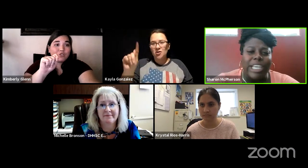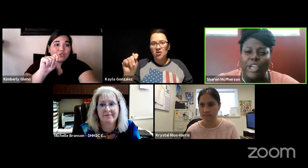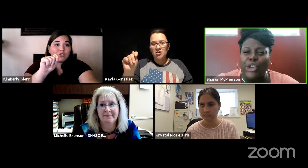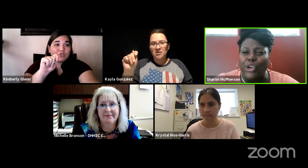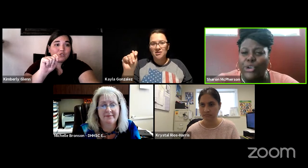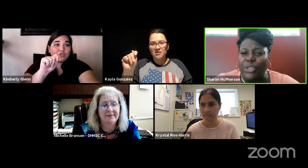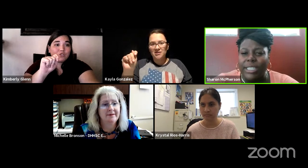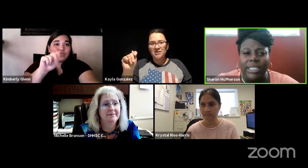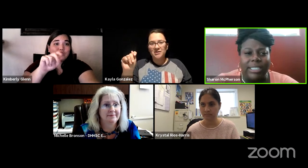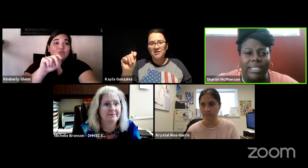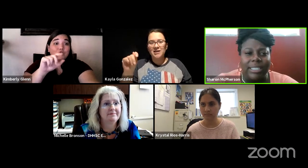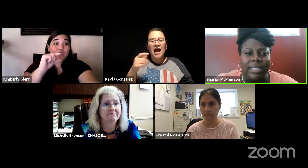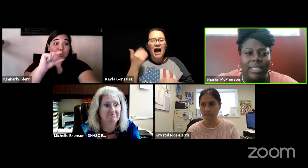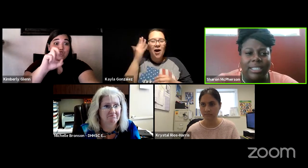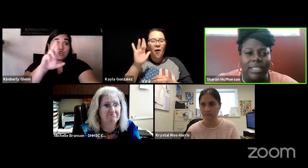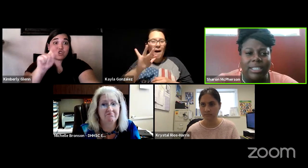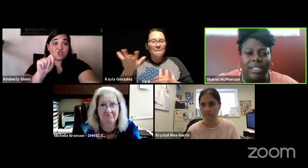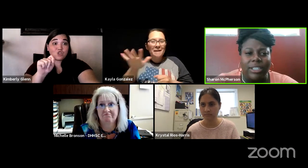I'm going to say Gert.